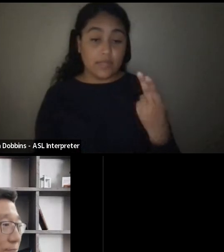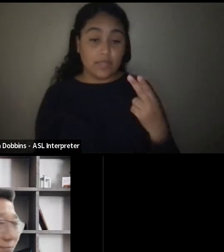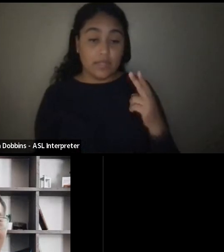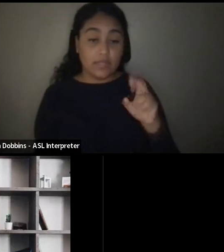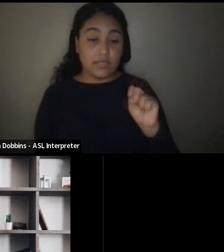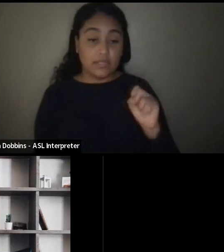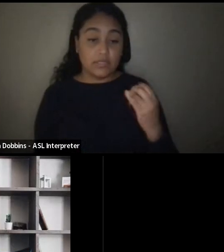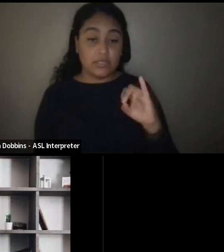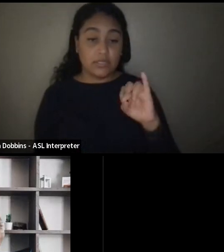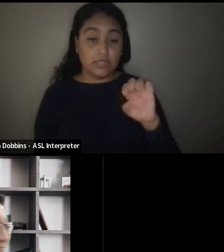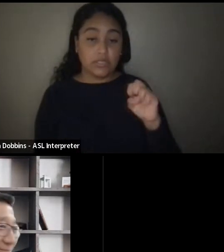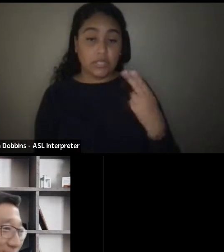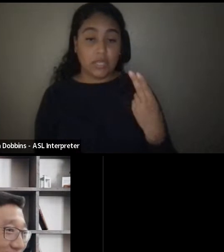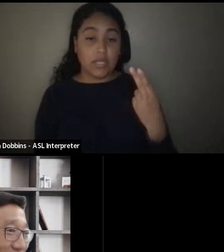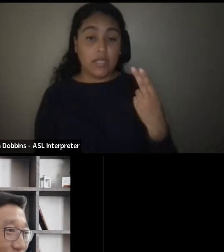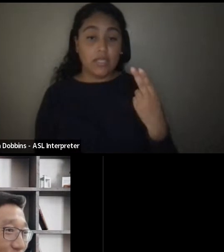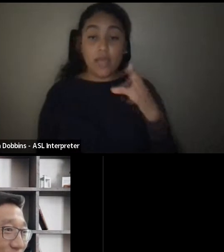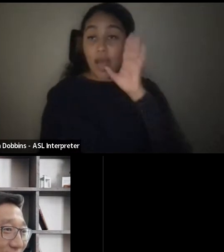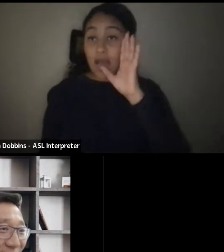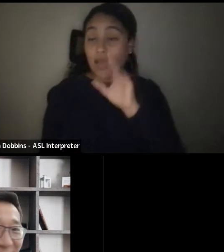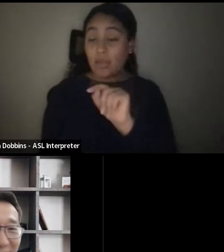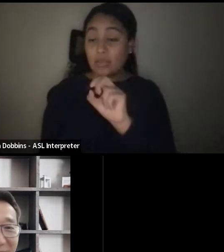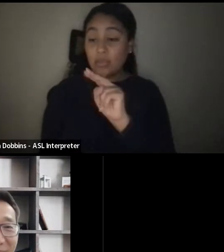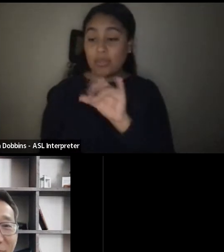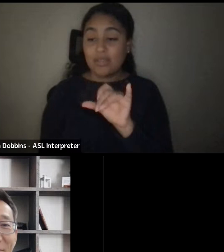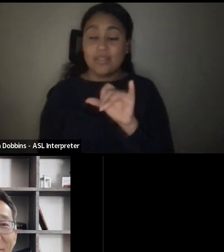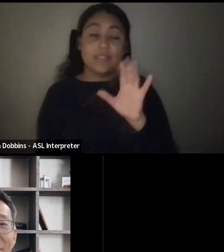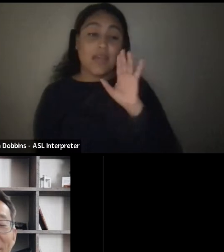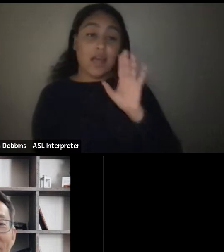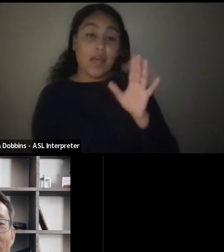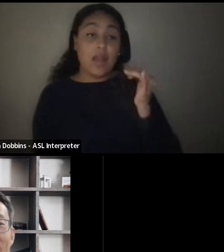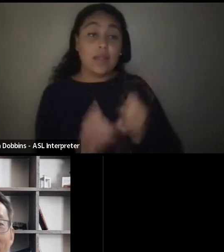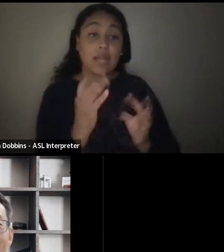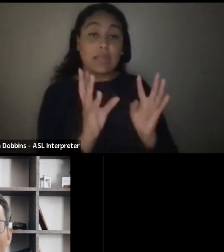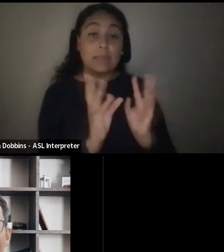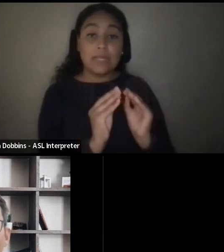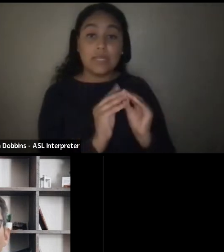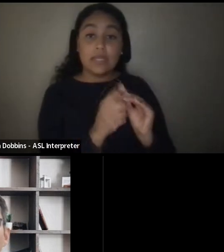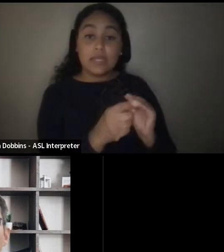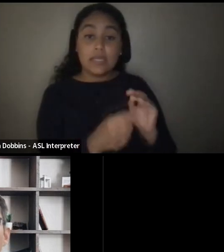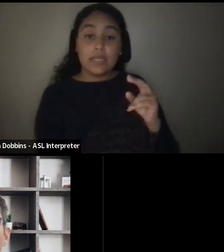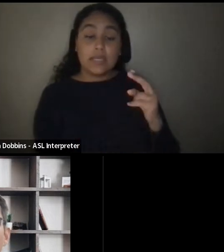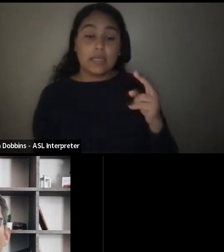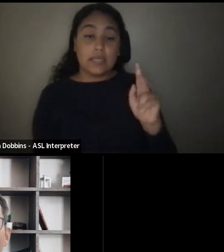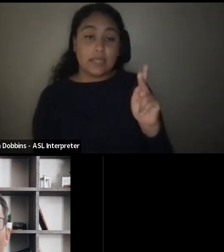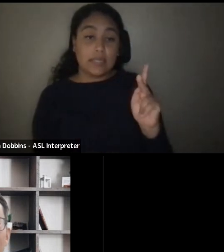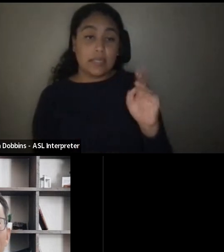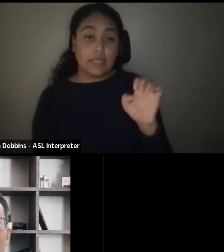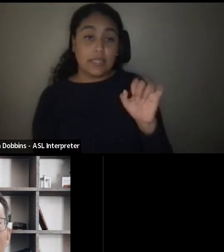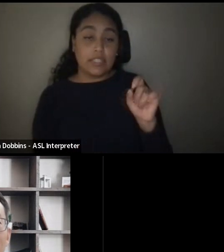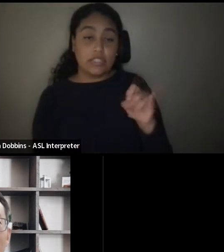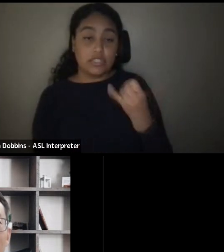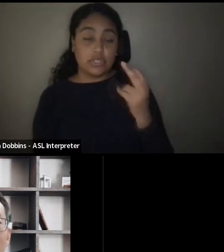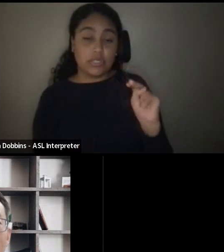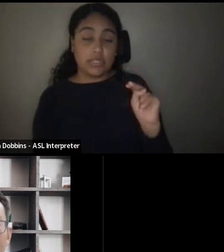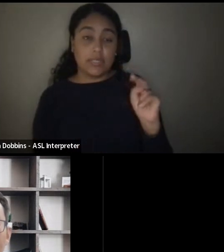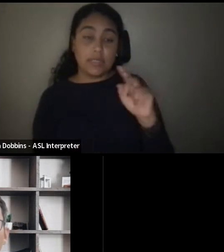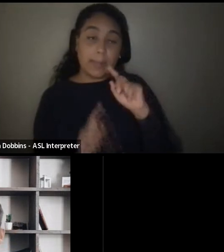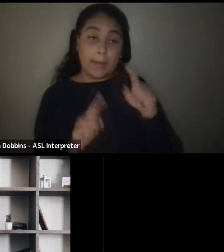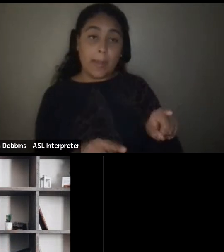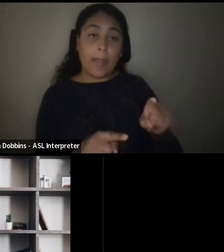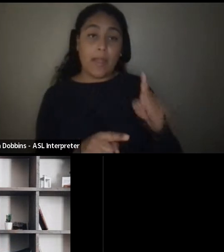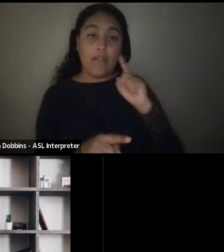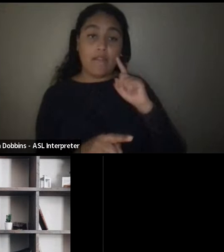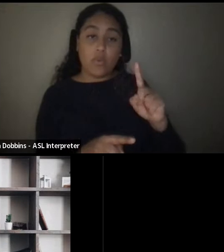Tony. At our last meeting, Keegan came in and gave an update on the